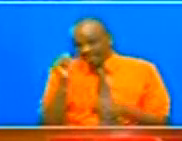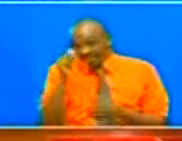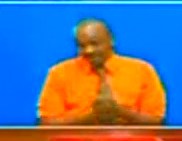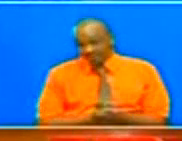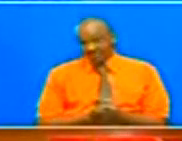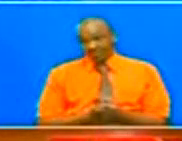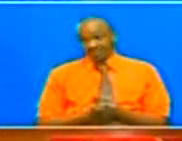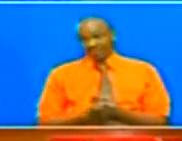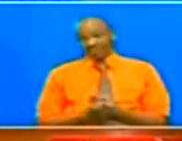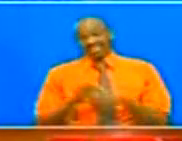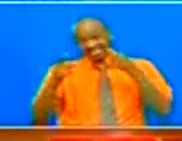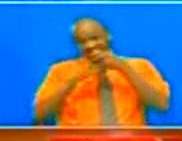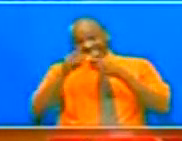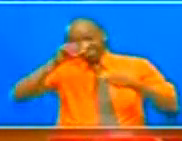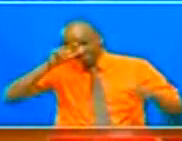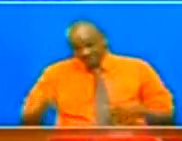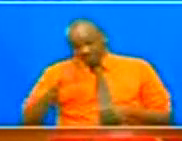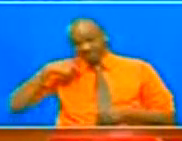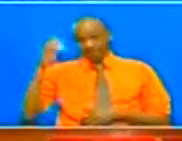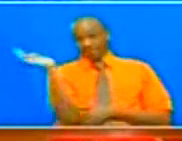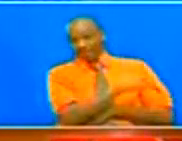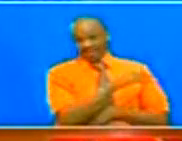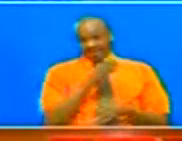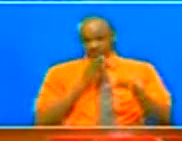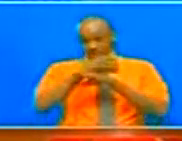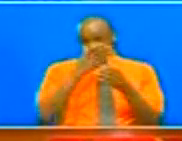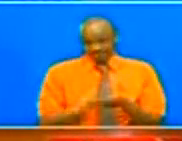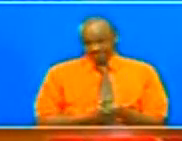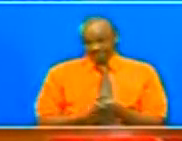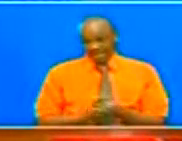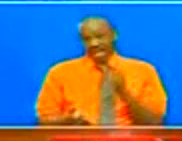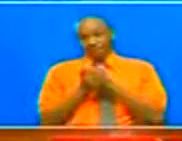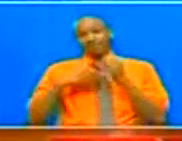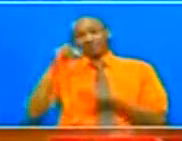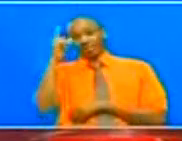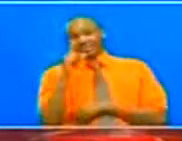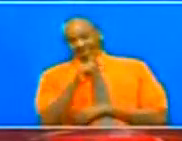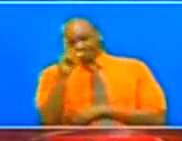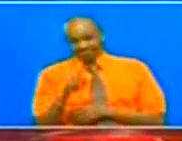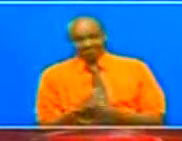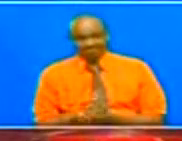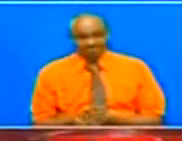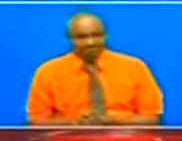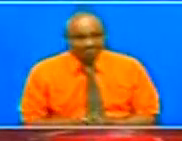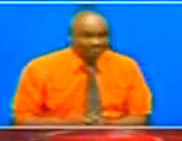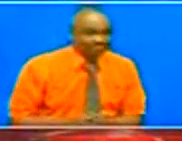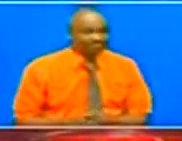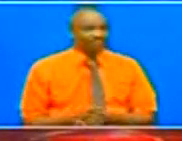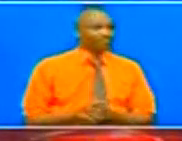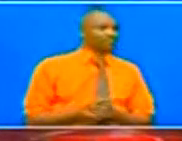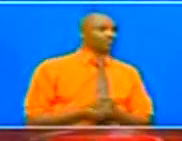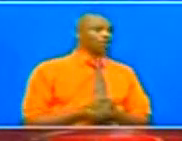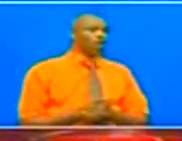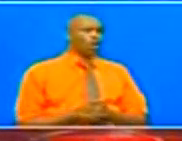as 600,000 refugees are making their way across the border. Help me out, my brother. So what if Obama is coming in